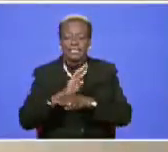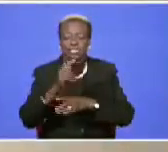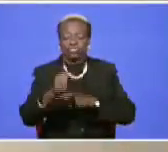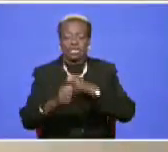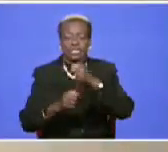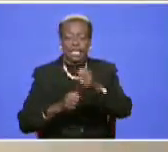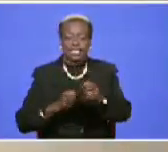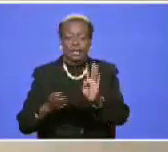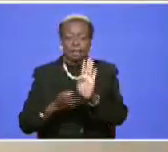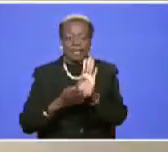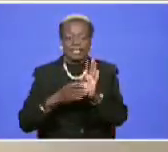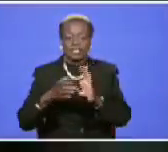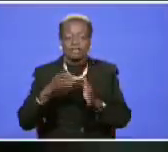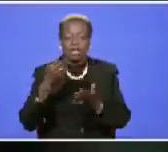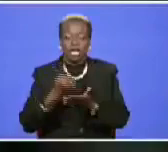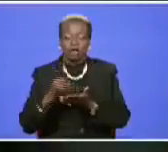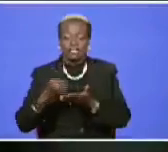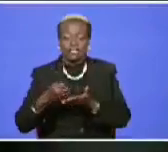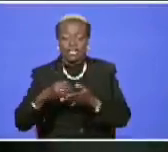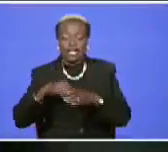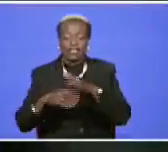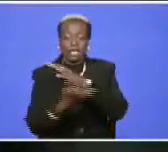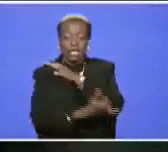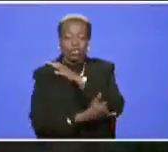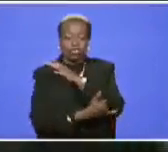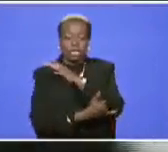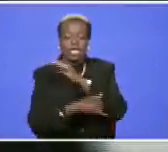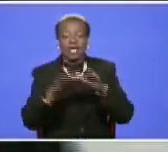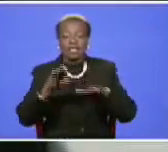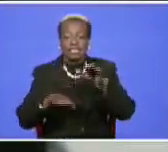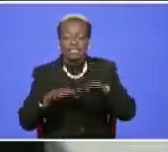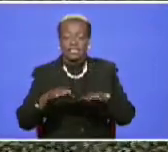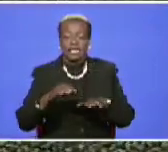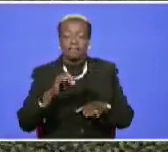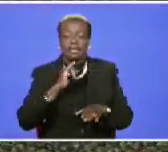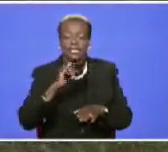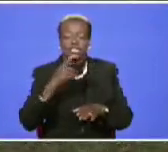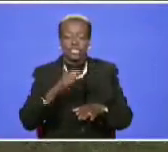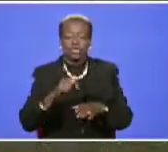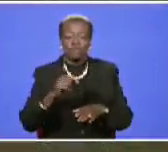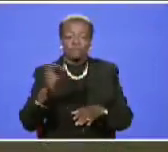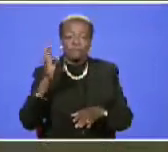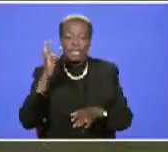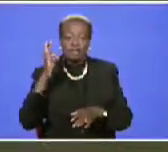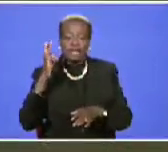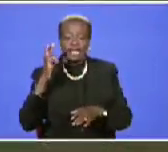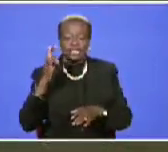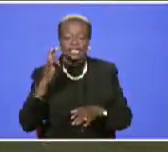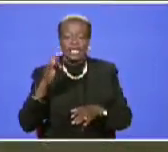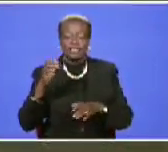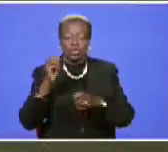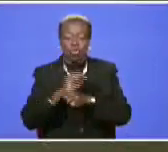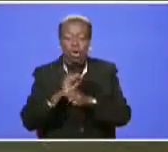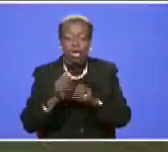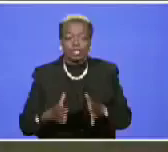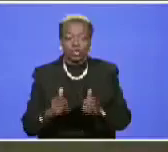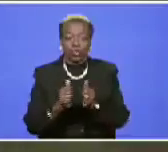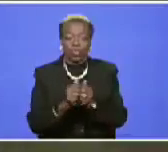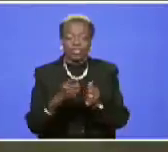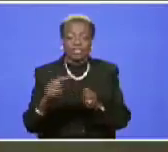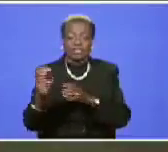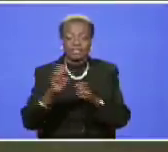the face of currency in the country. This step is intended to familiarize central bank employees with the system and its